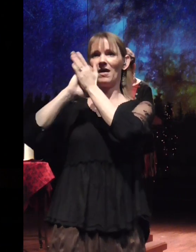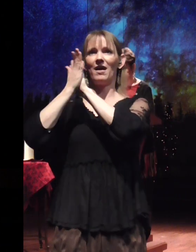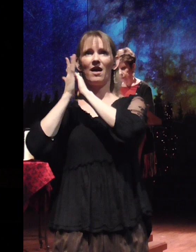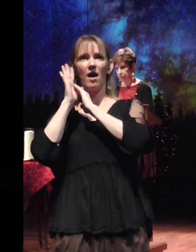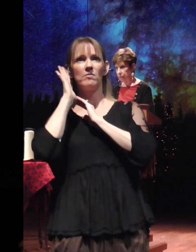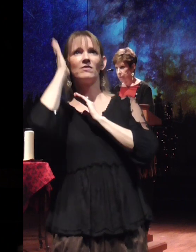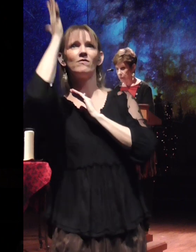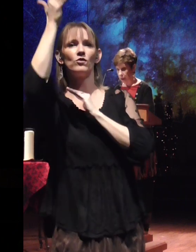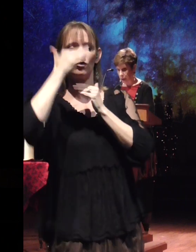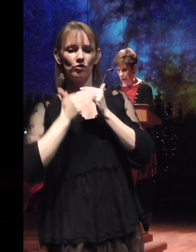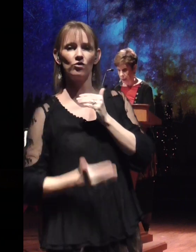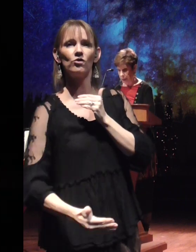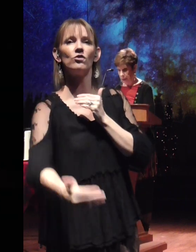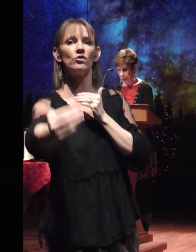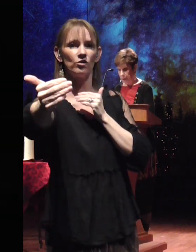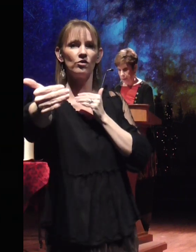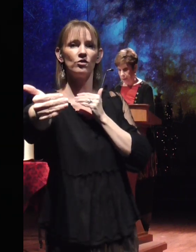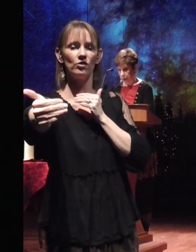future.